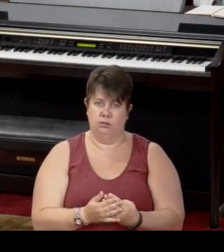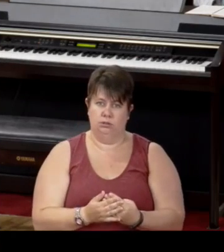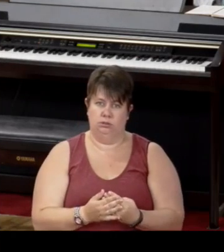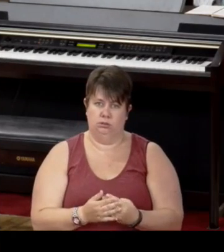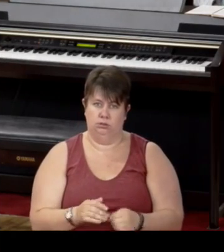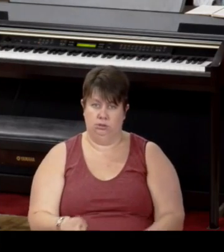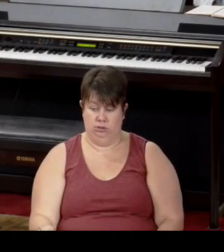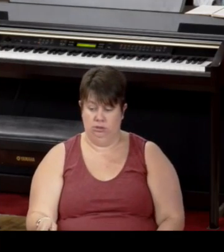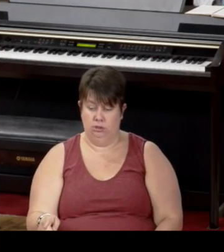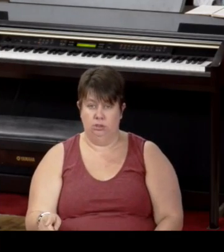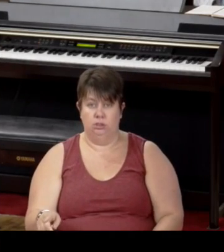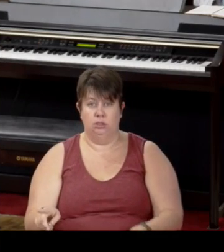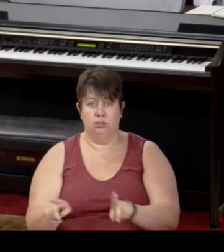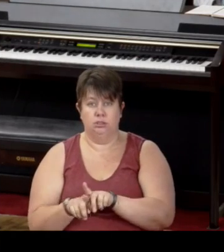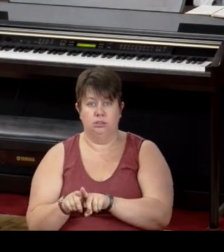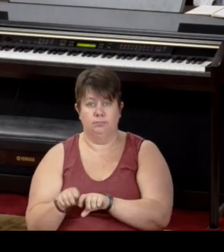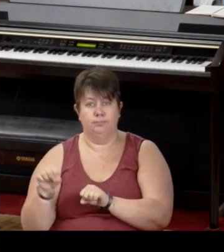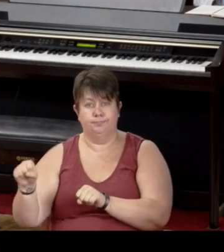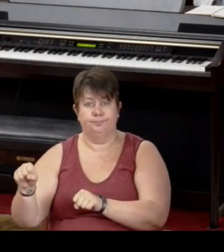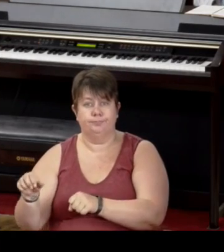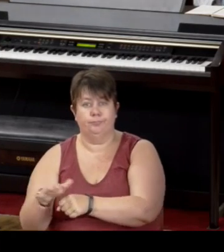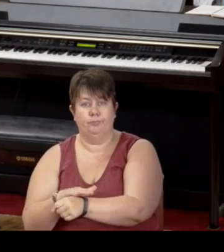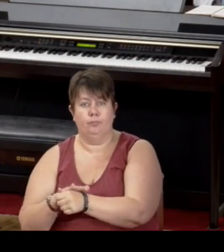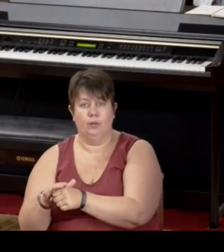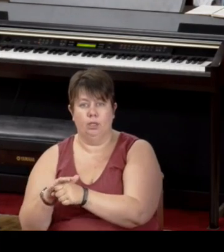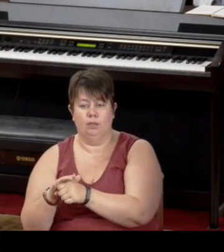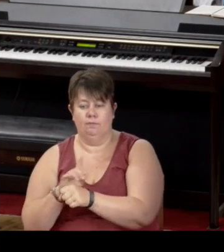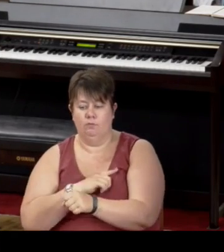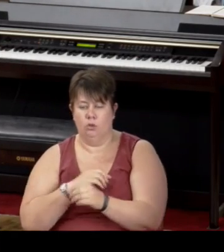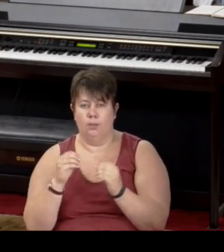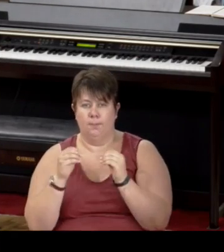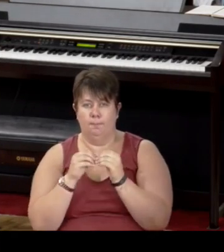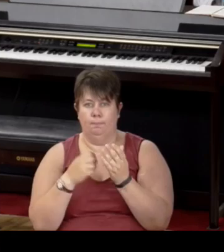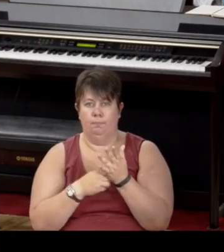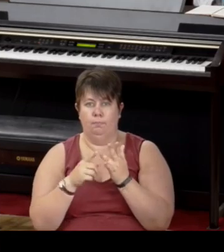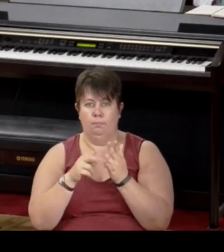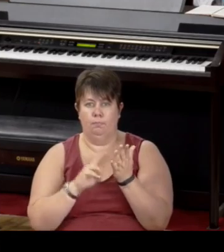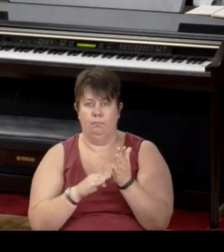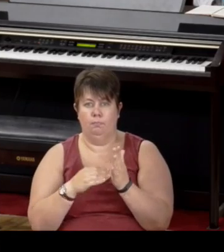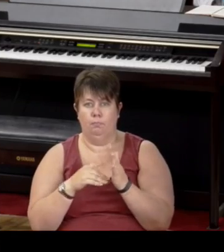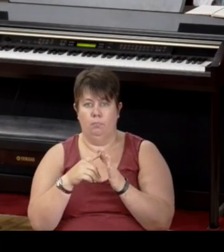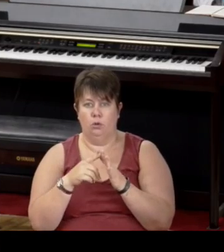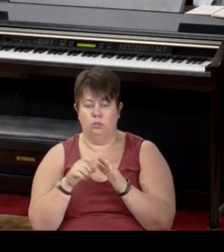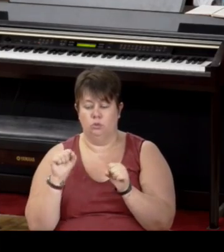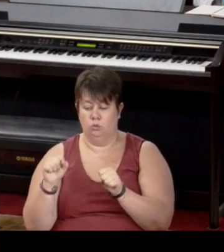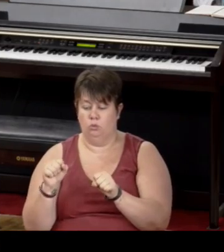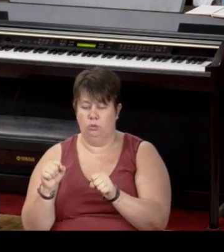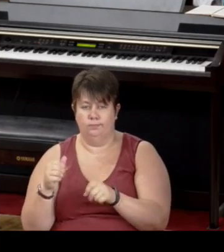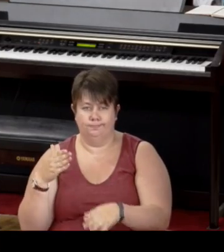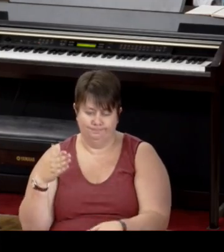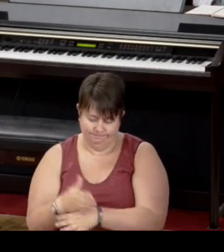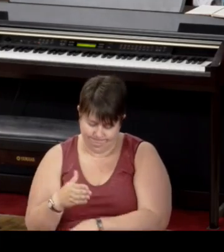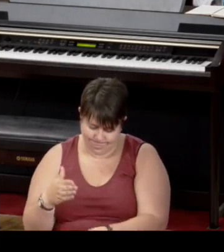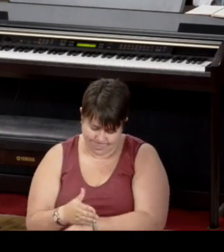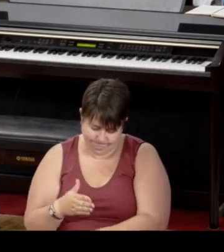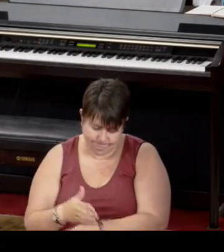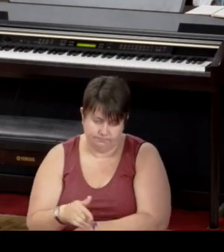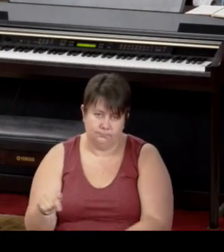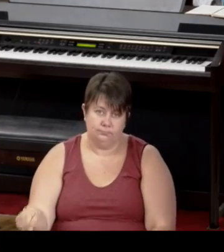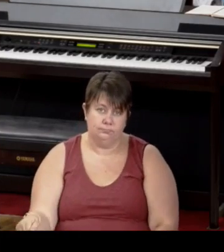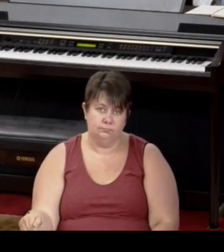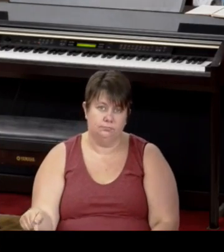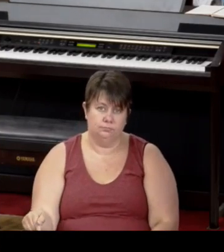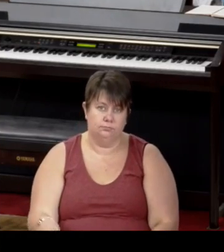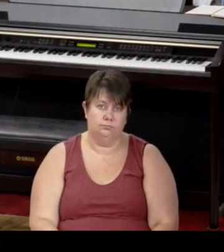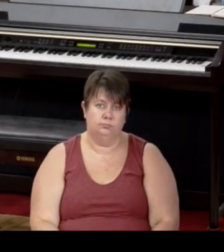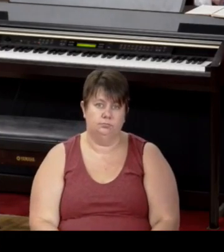Thyatira was known for bronze. Bronze was the local industry. If Motherwell's